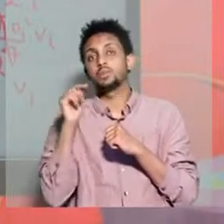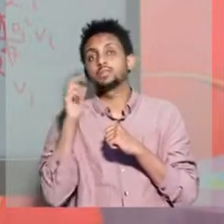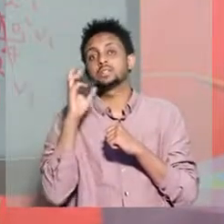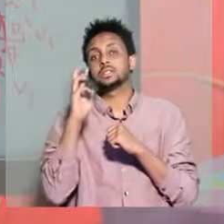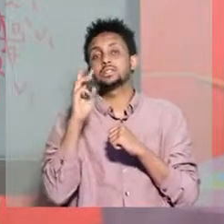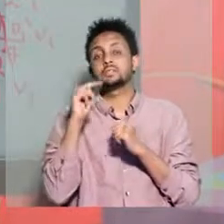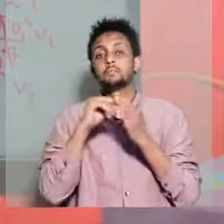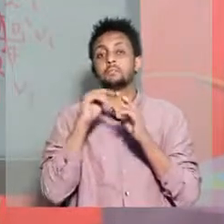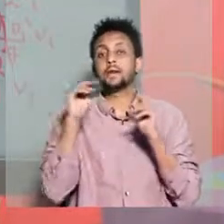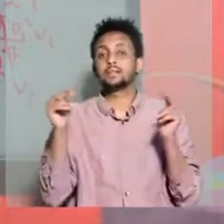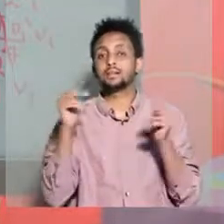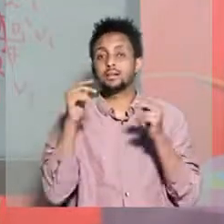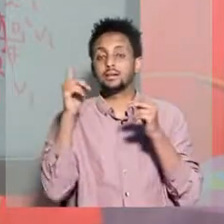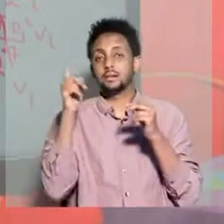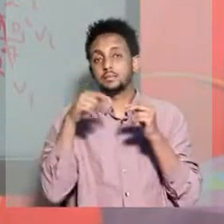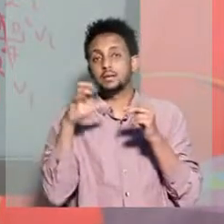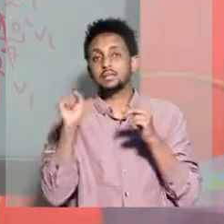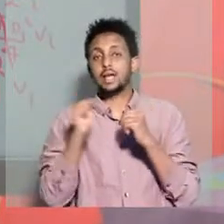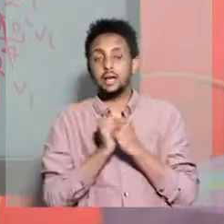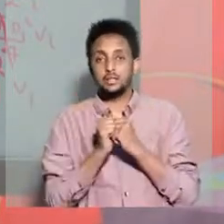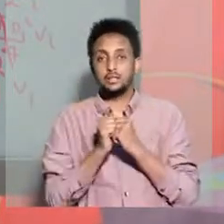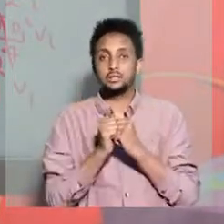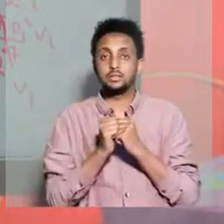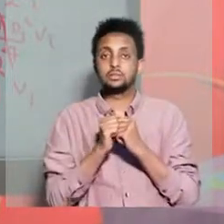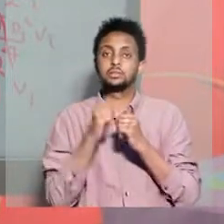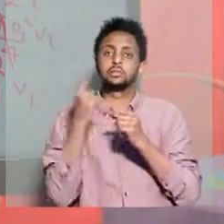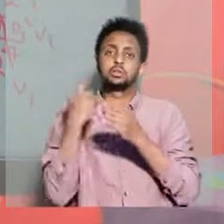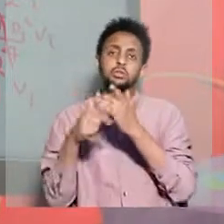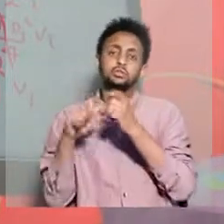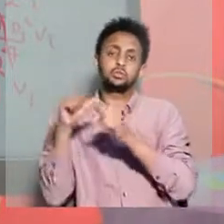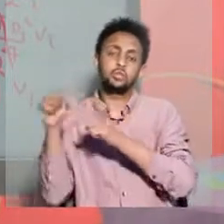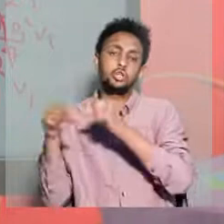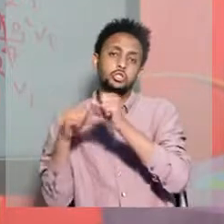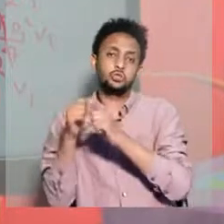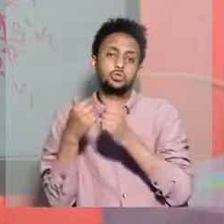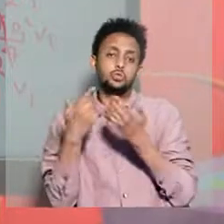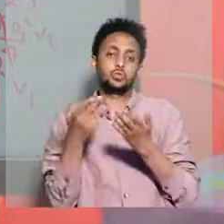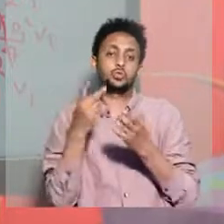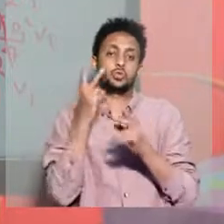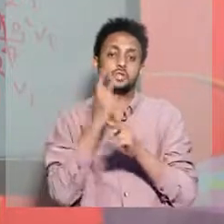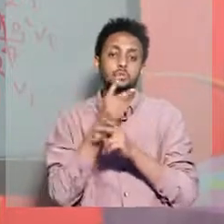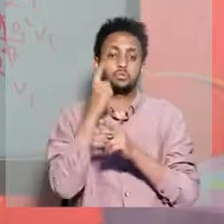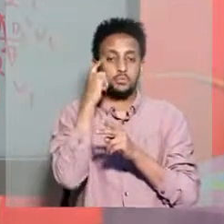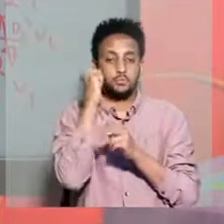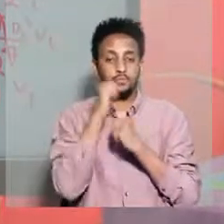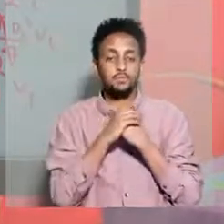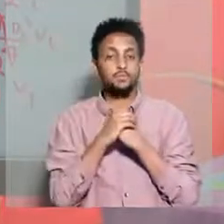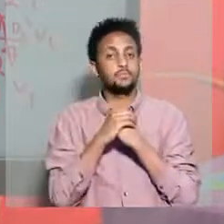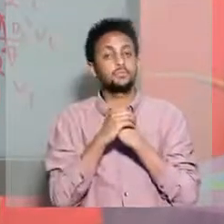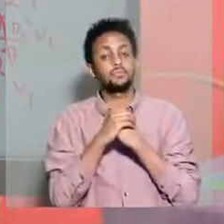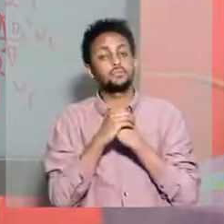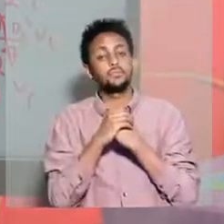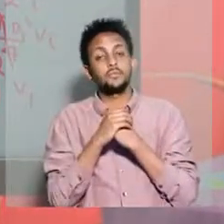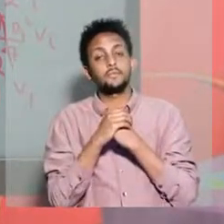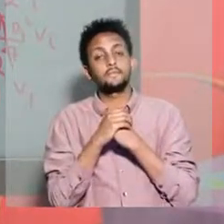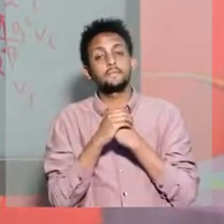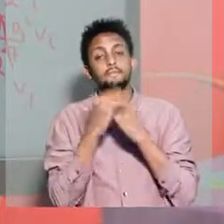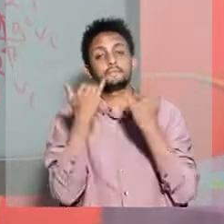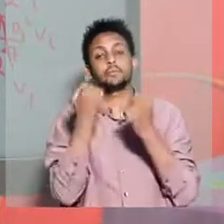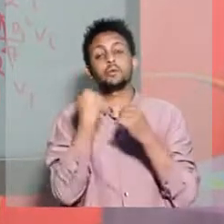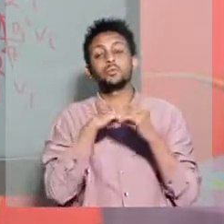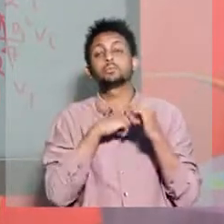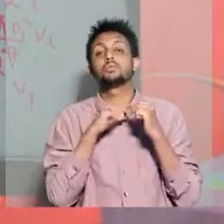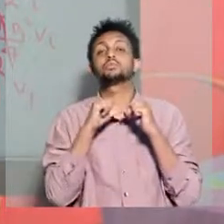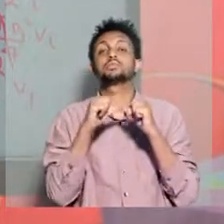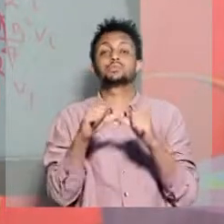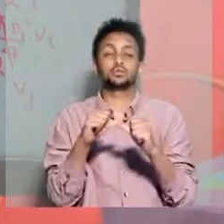31.6 meter per second. It's possible to have such a relation, so that keep this in your mind. Now let's